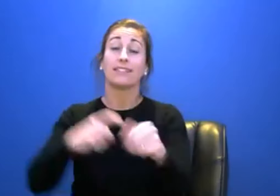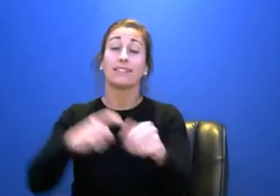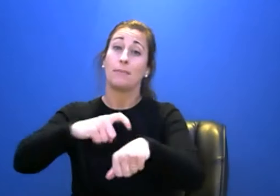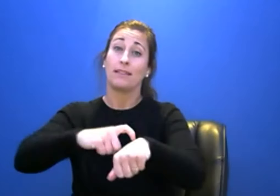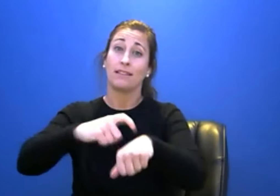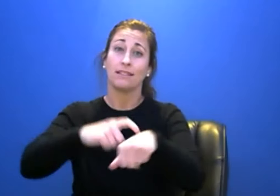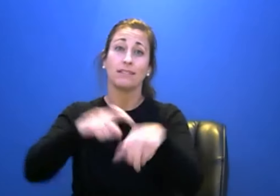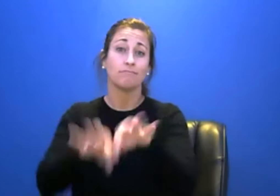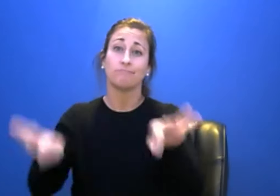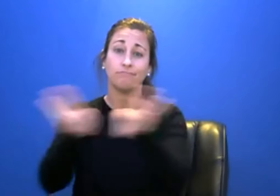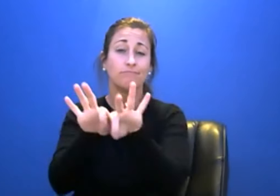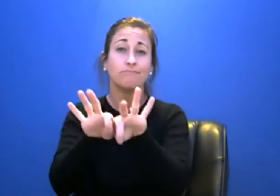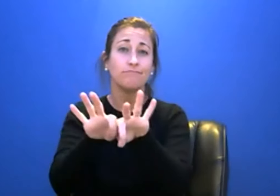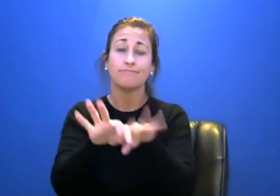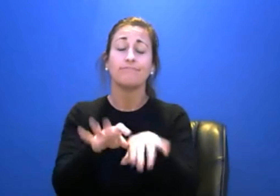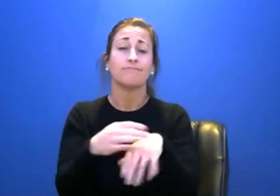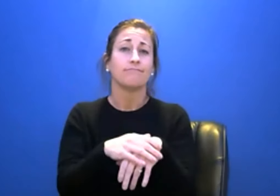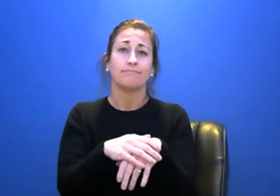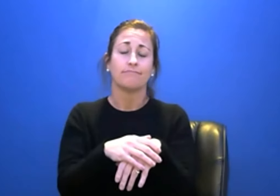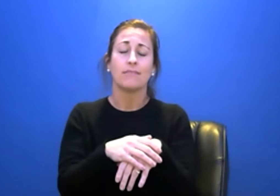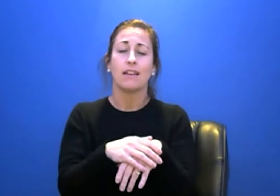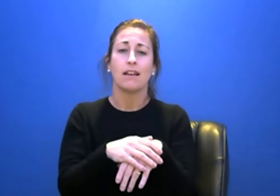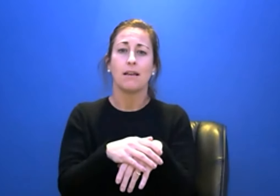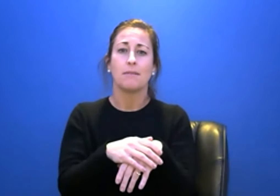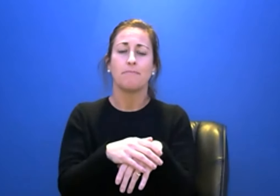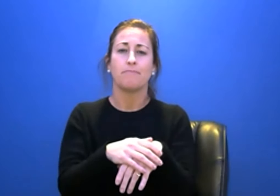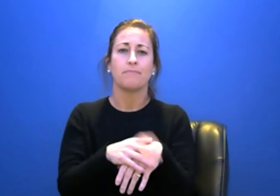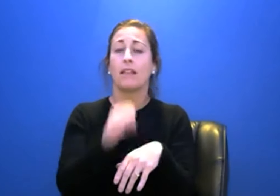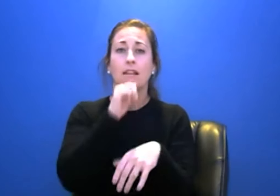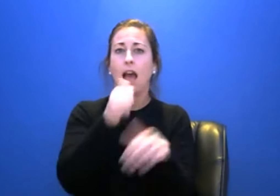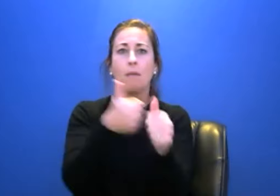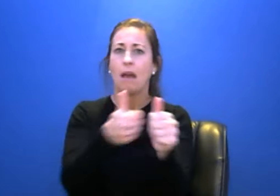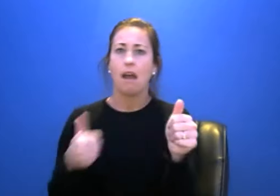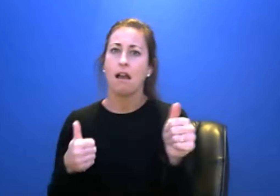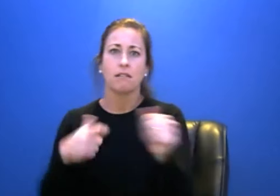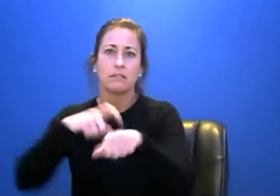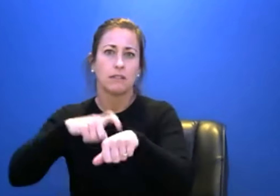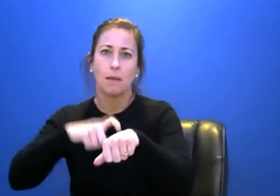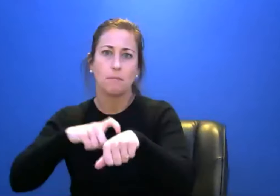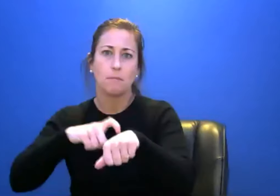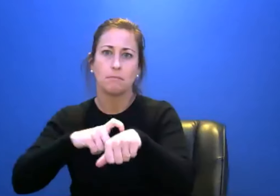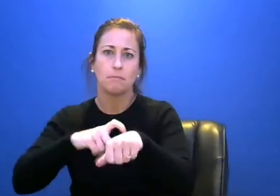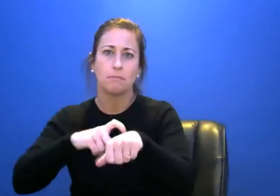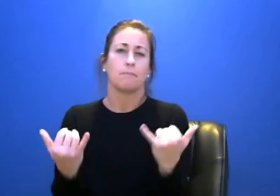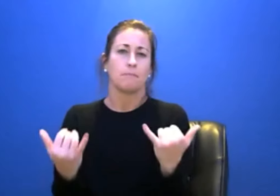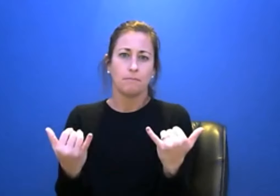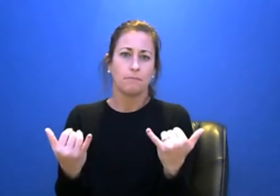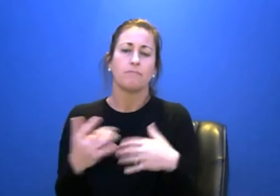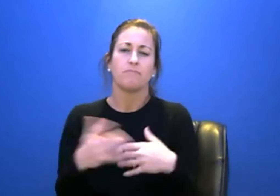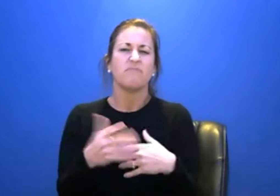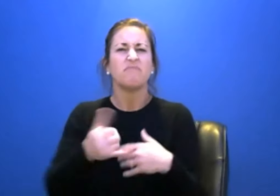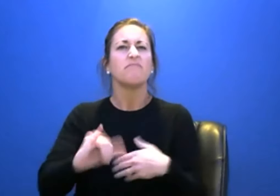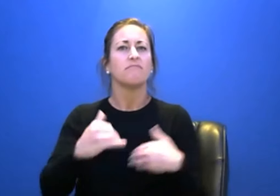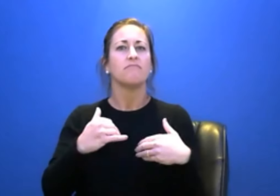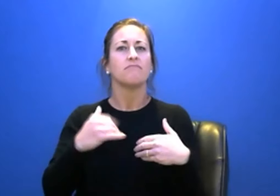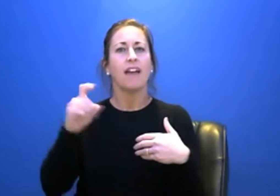essence. We aren't behind time with the K-8 decision-making at this point because we still have